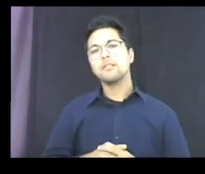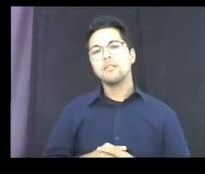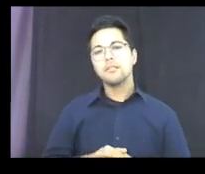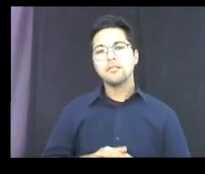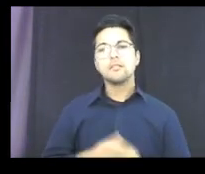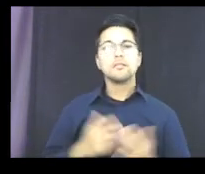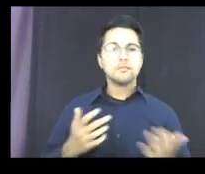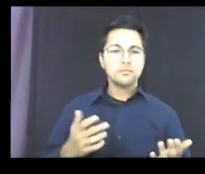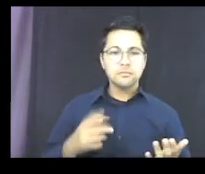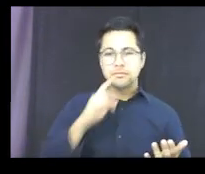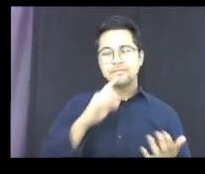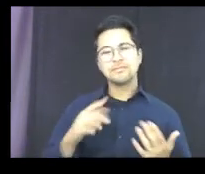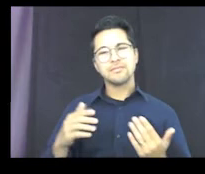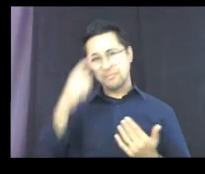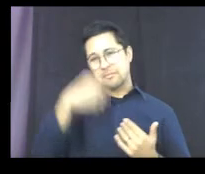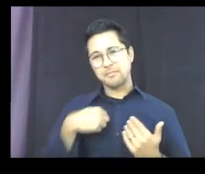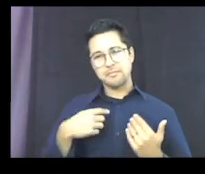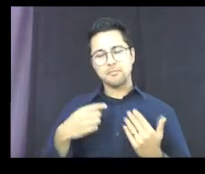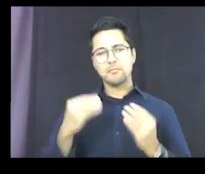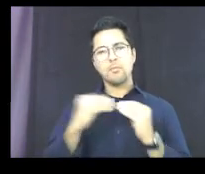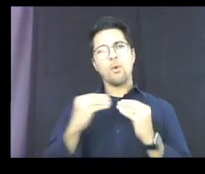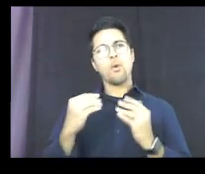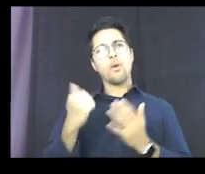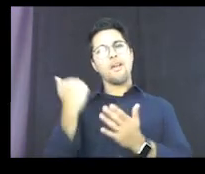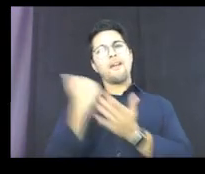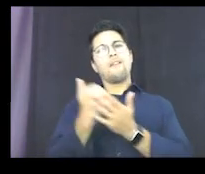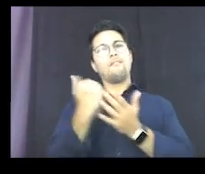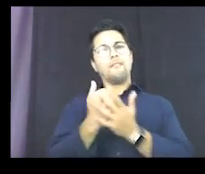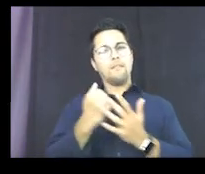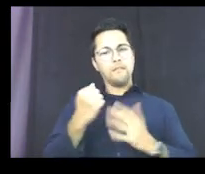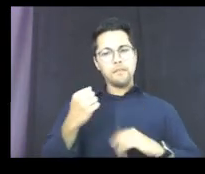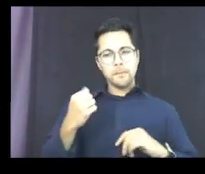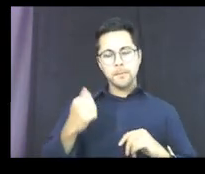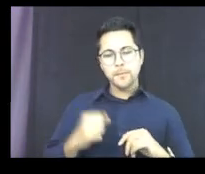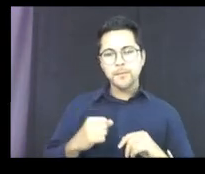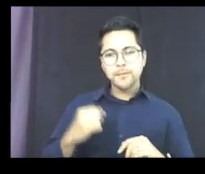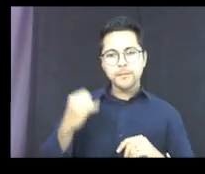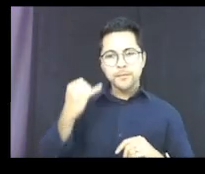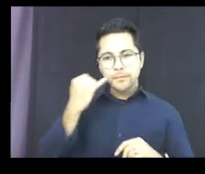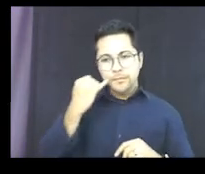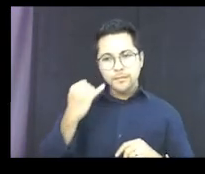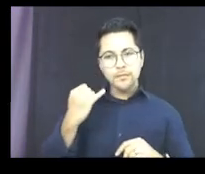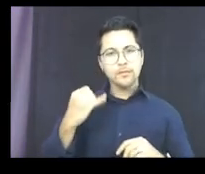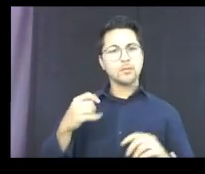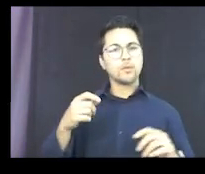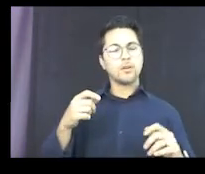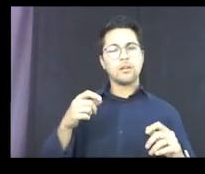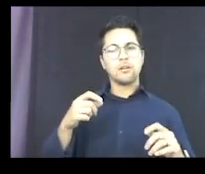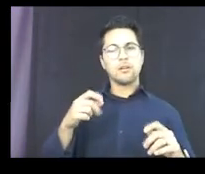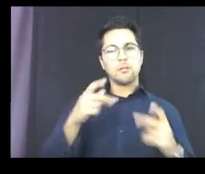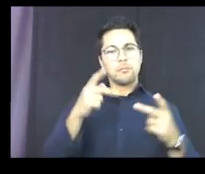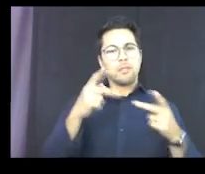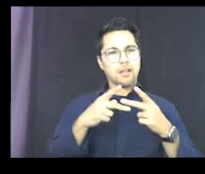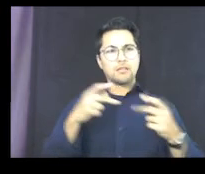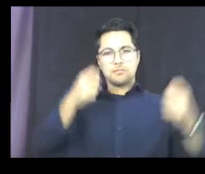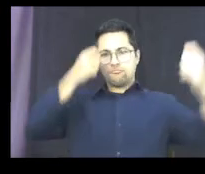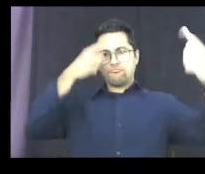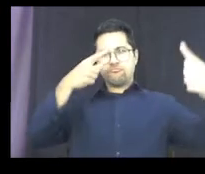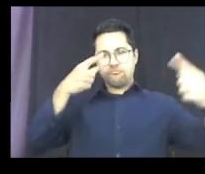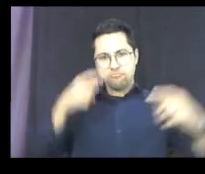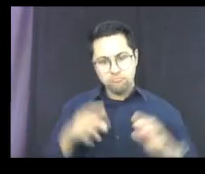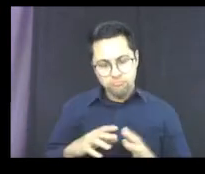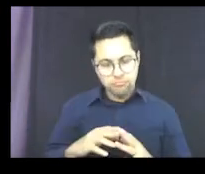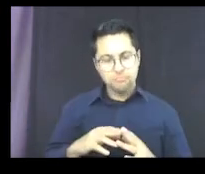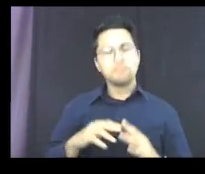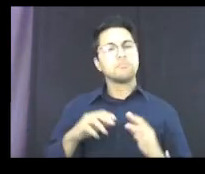And so it's just easier. I mean, it's more helpful when you're in like mind with people,